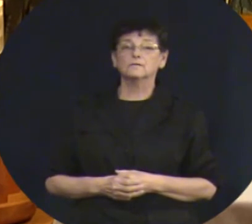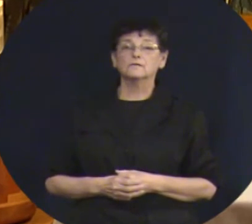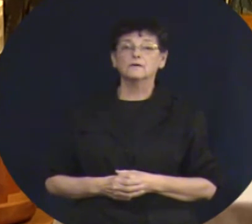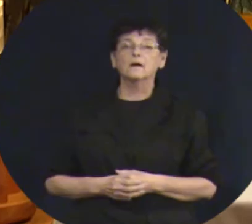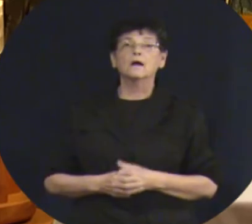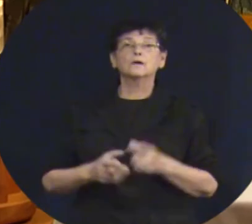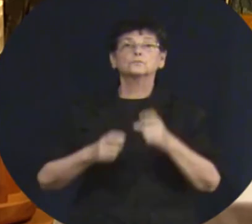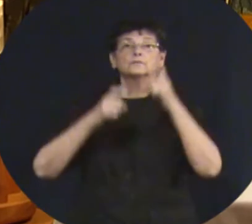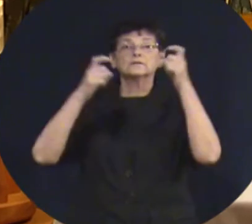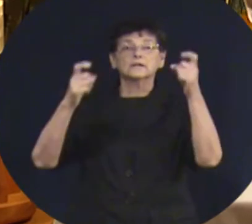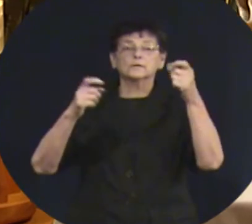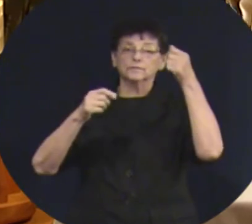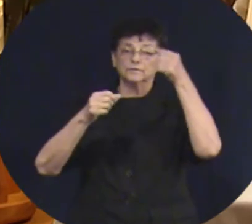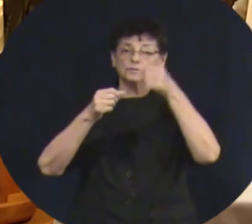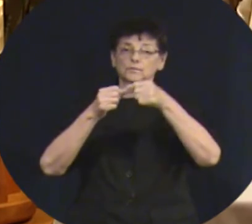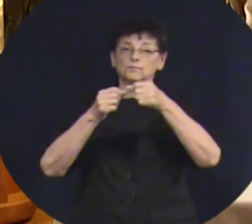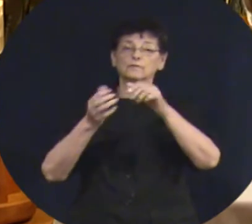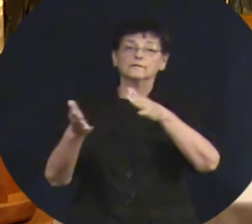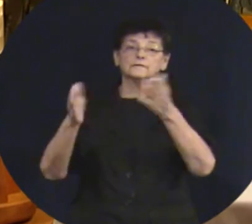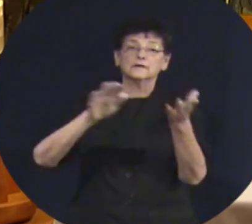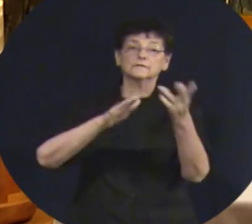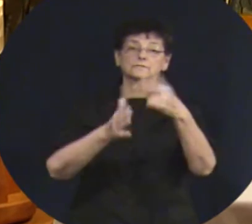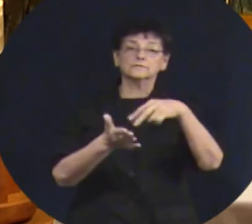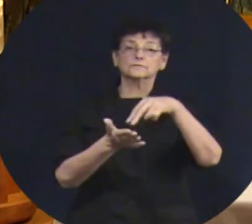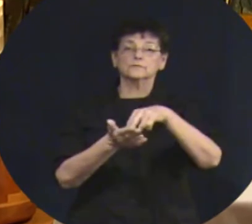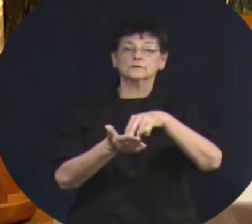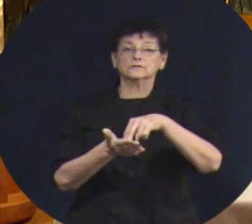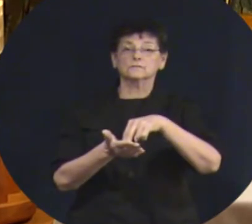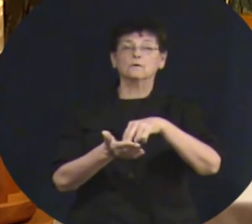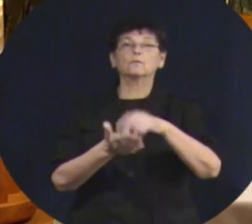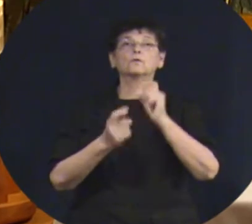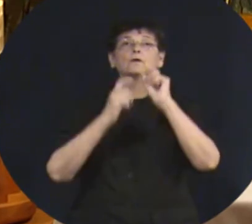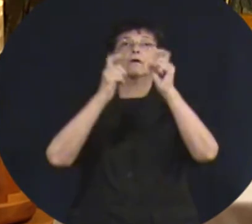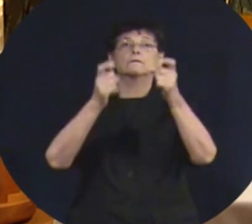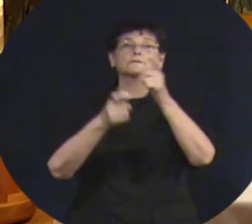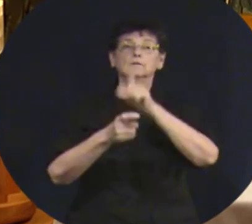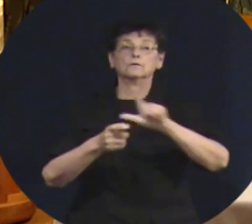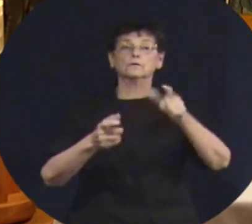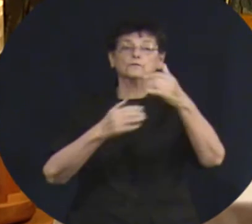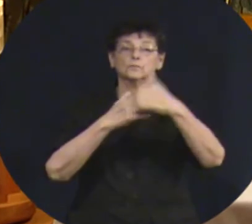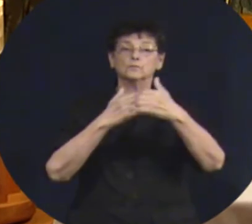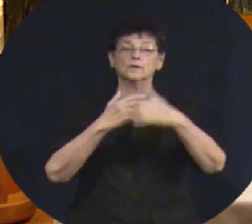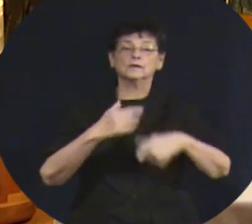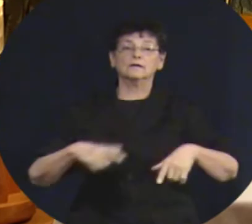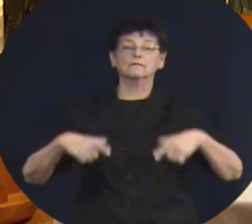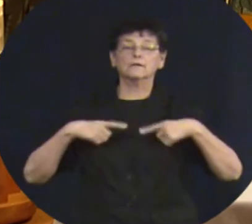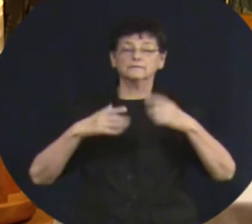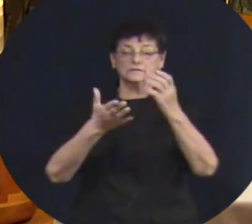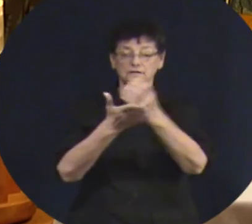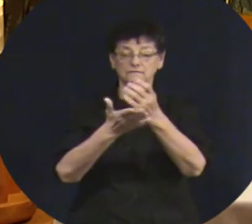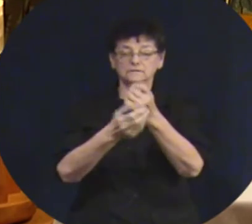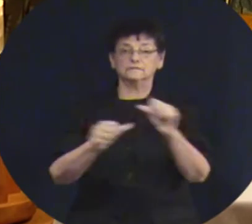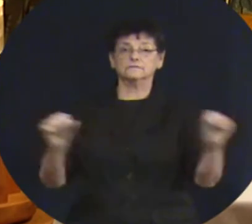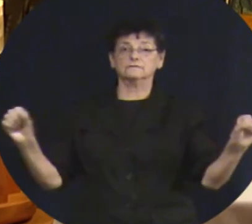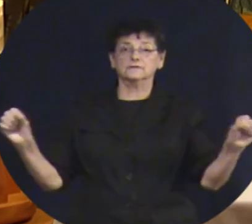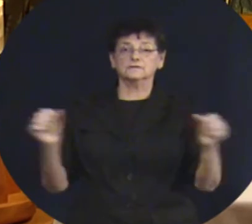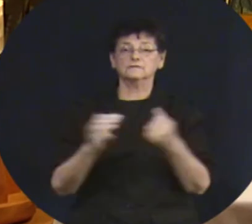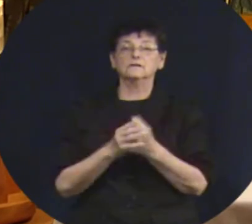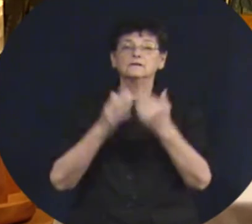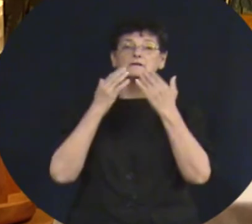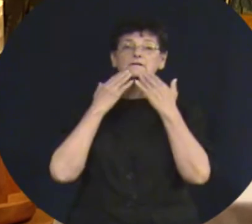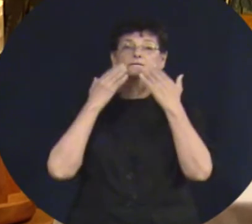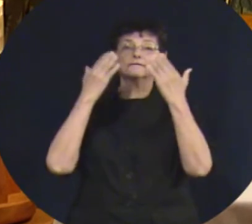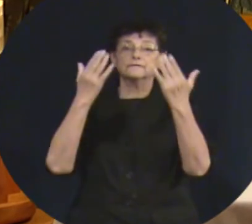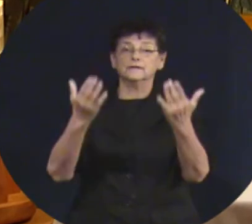Therefore, as we celebrate the memorial of his death and resurrection, we offer you, Lord, the bread of life and the chalice of salvation,